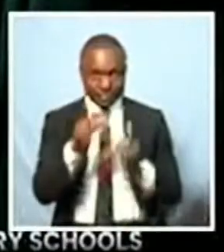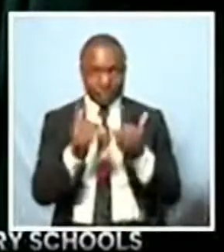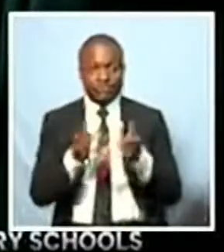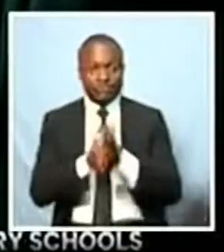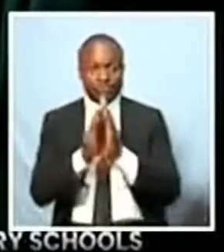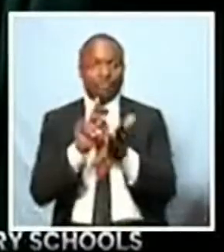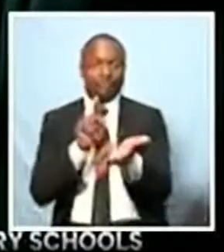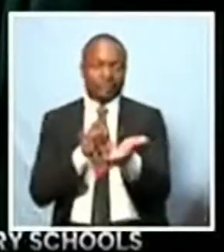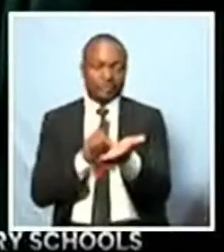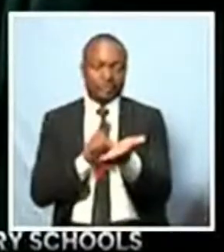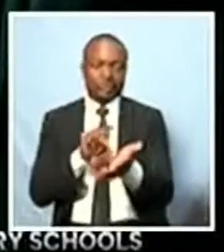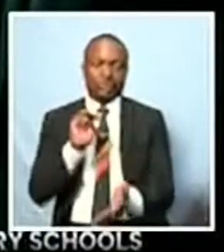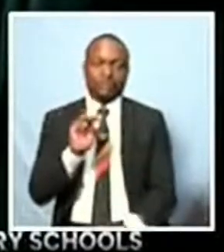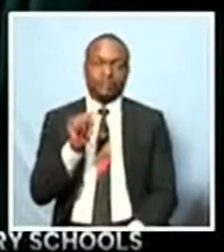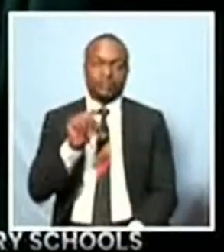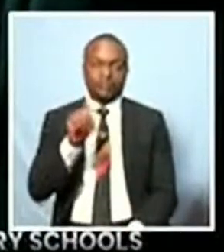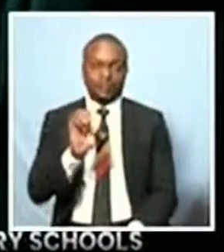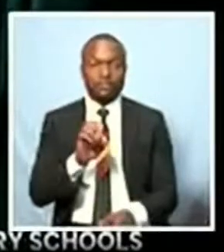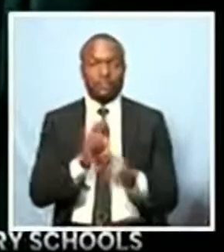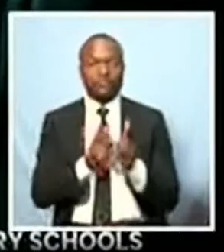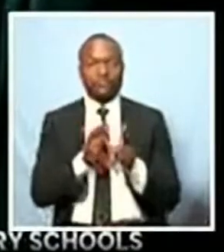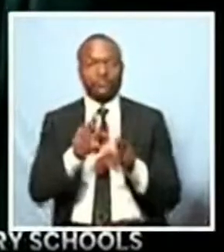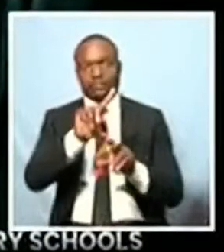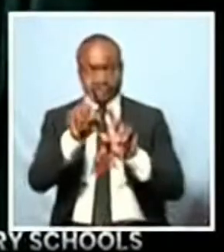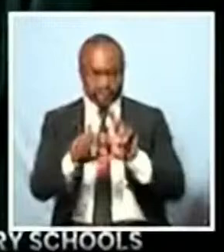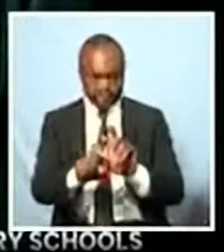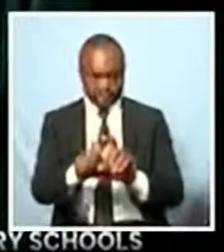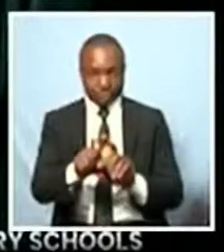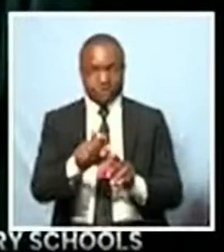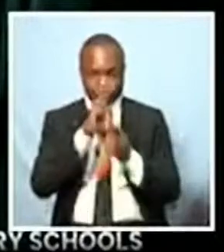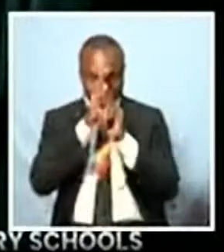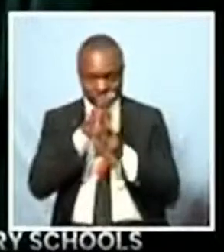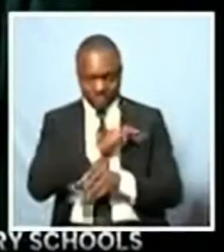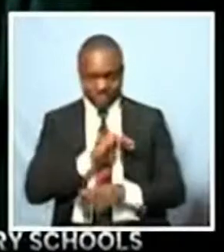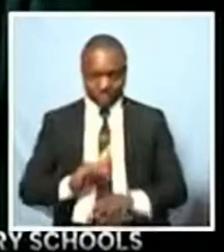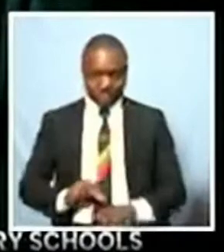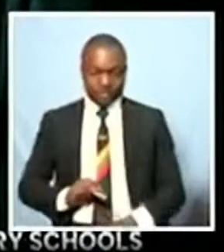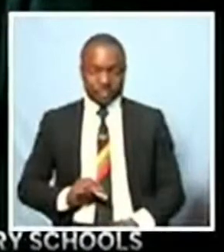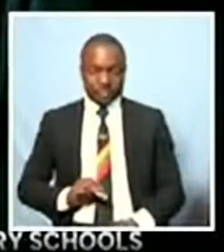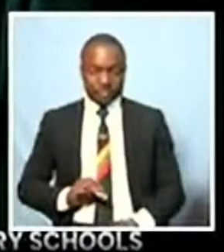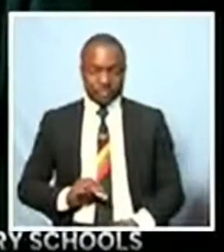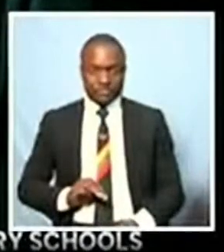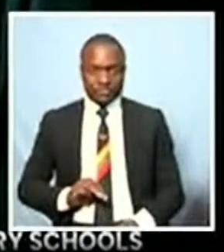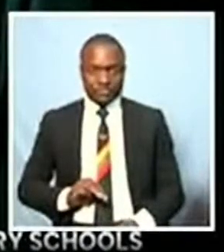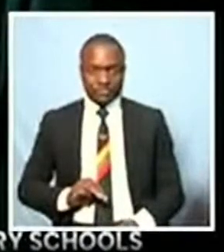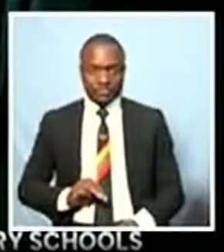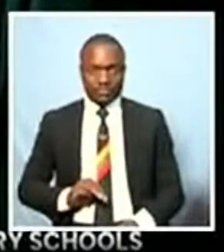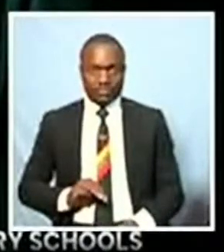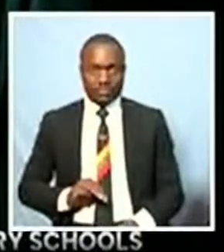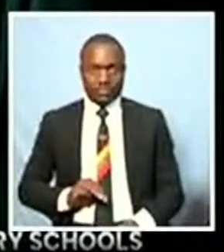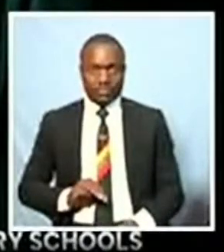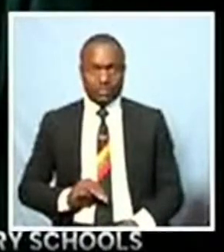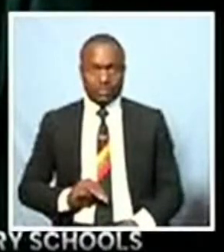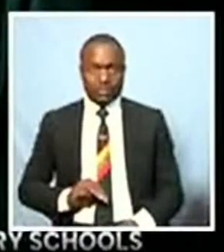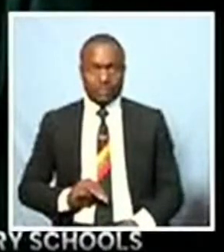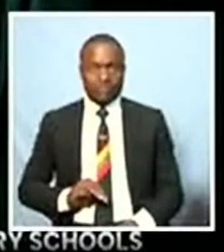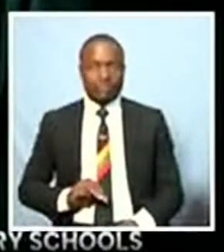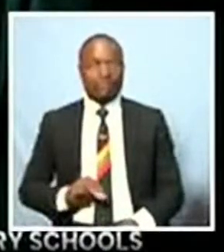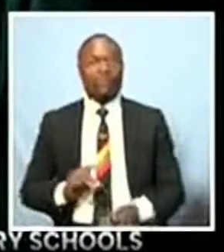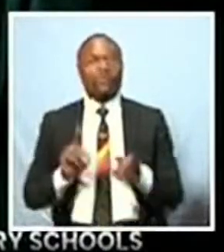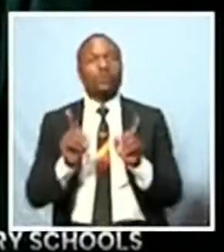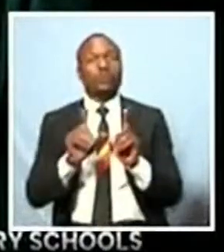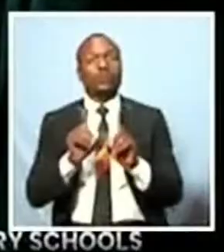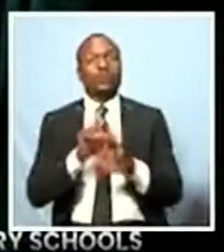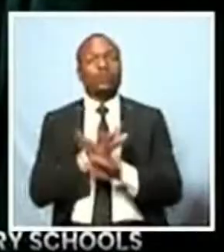Dr. Mate to handle a question from Honorable Member of Parliament, Mr. Mutu, where he was talking about where has